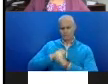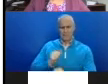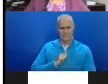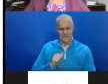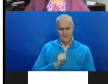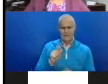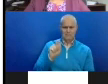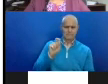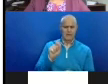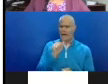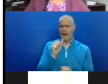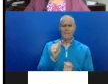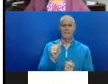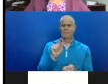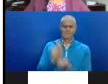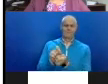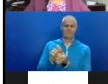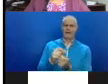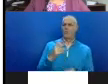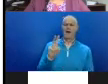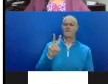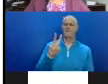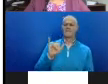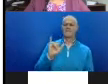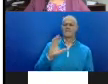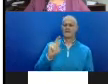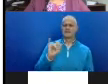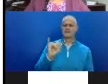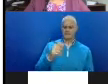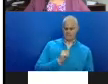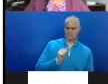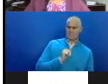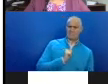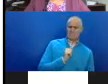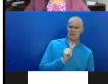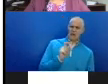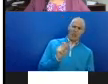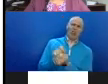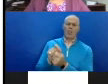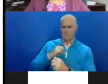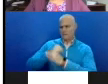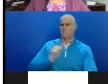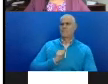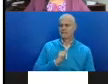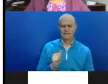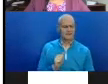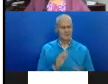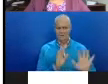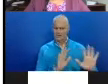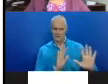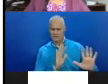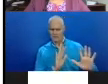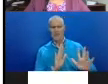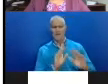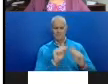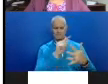not victims all the time, in terms of this hostile world that they've come out of. So that all this stuff needs to be